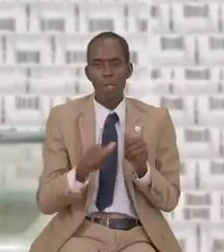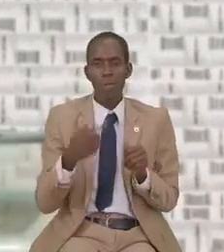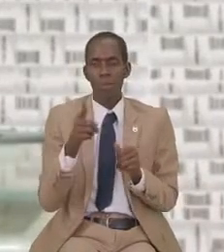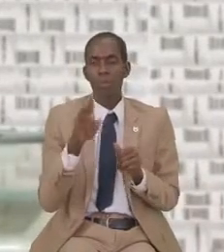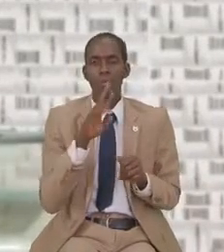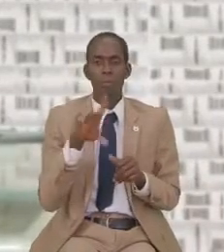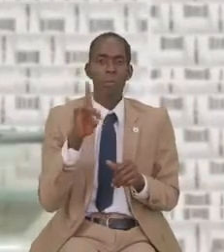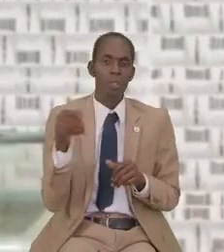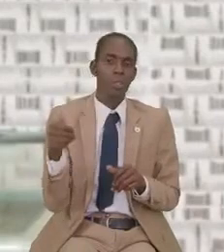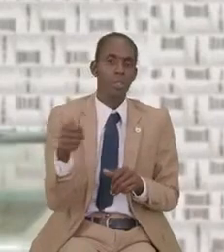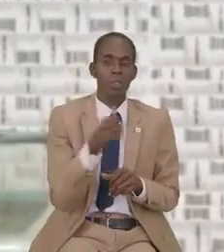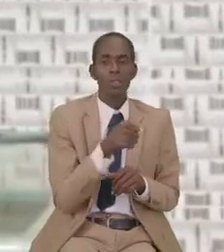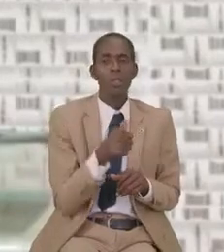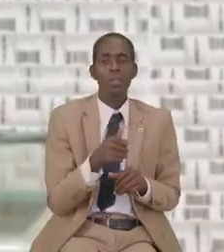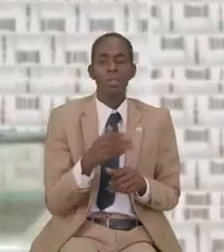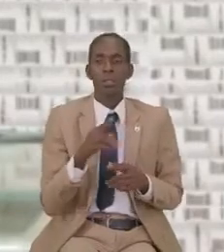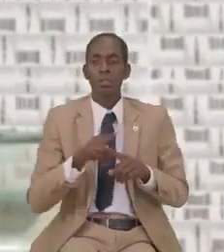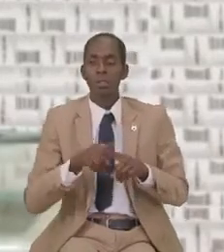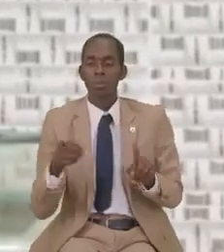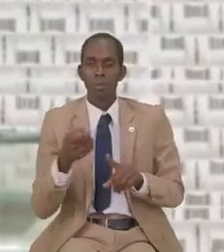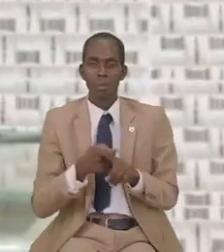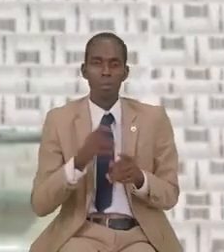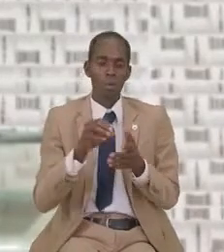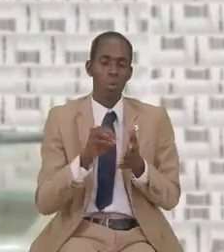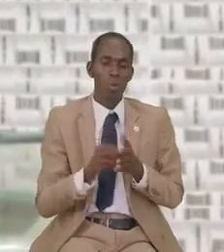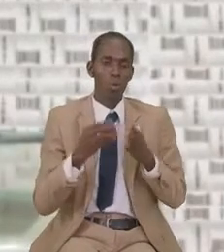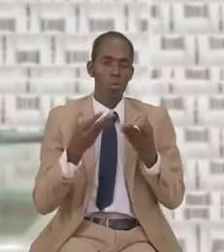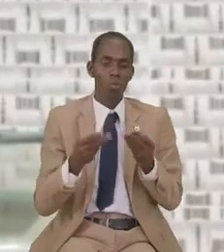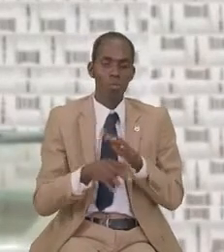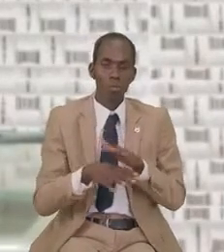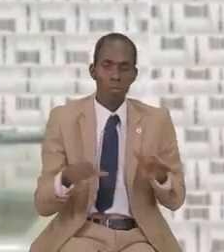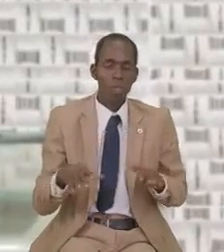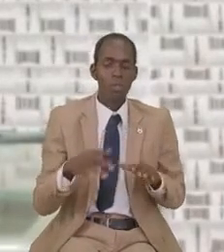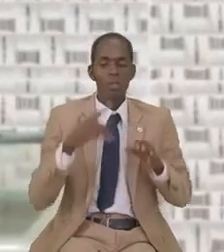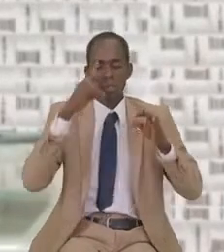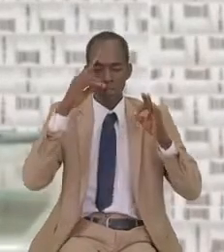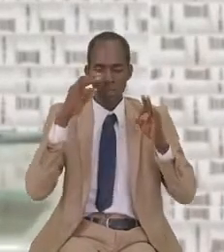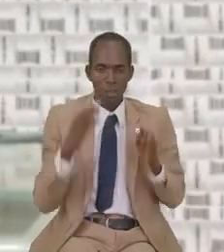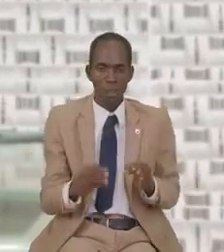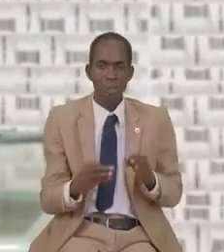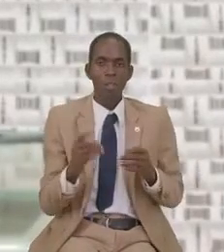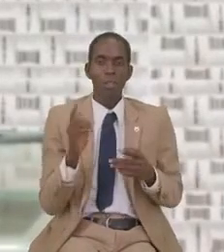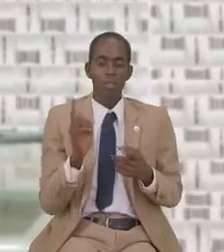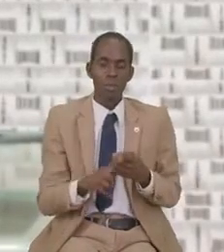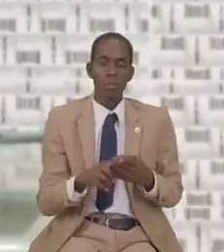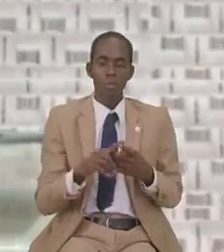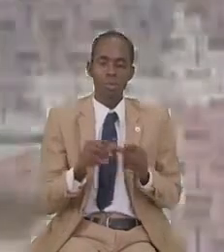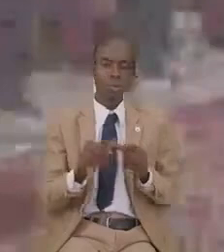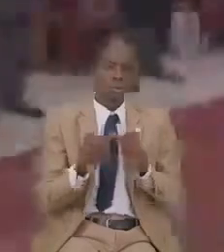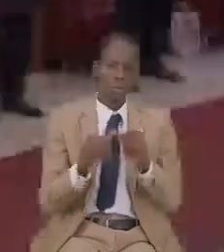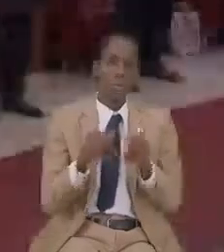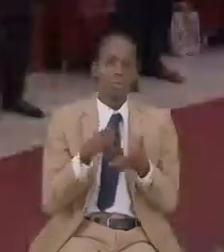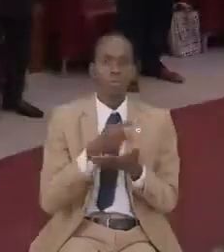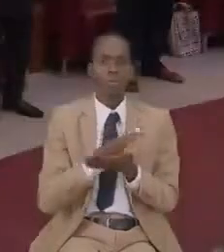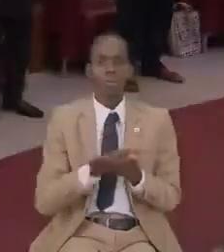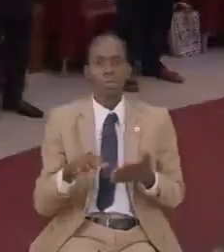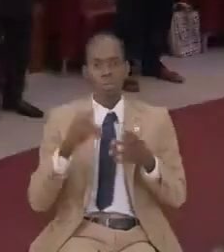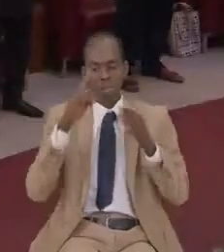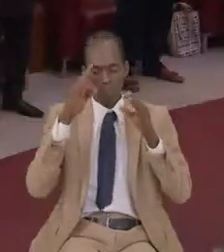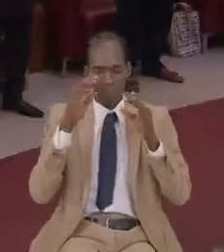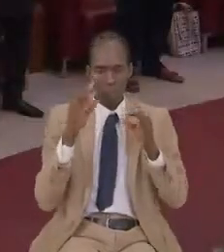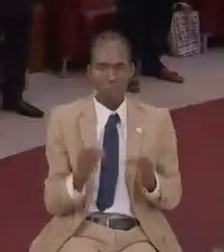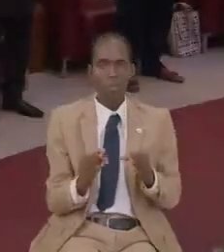yourself, Canada, anywhere, make up your mind to be pure. Make up your